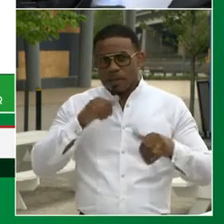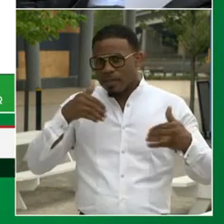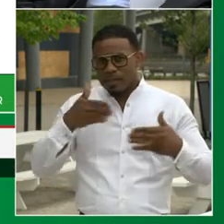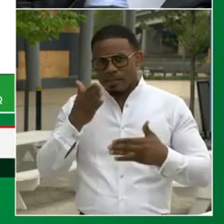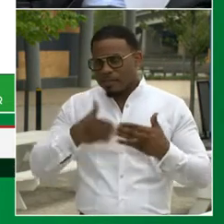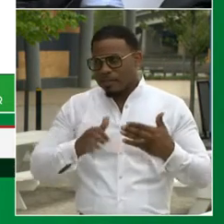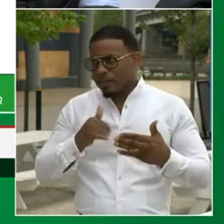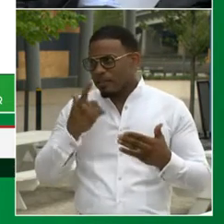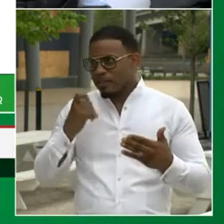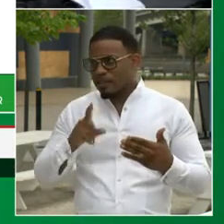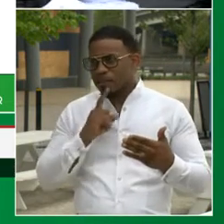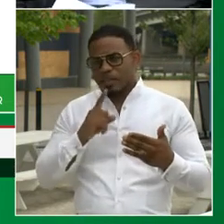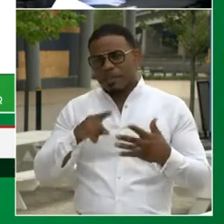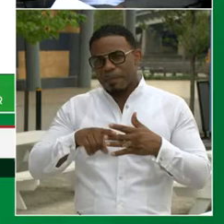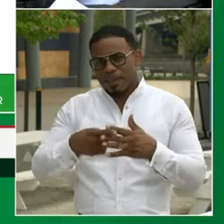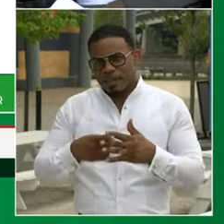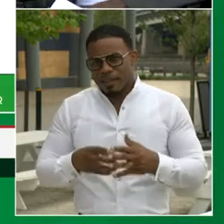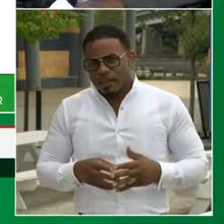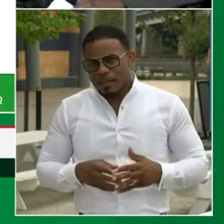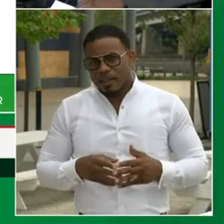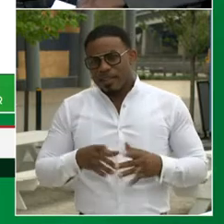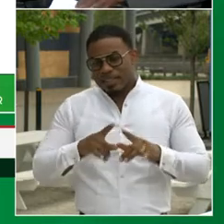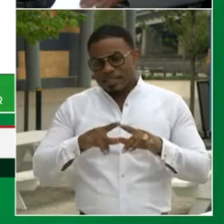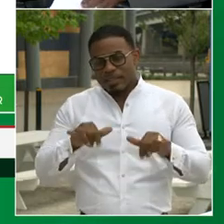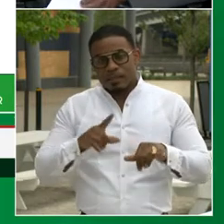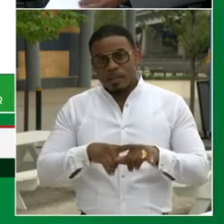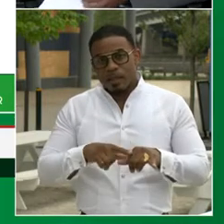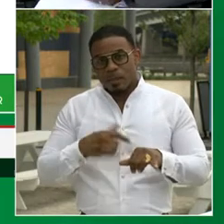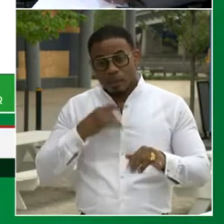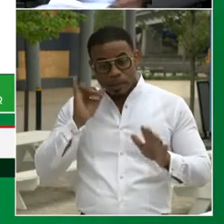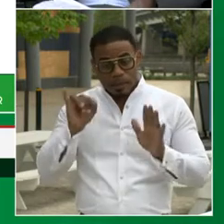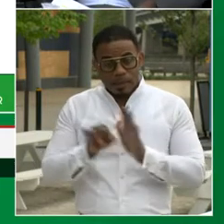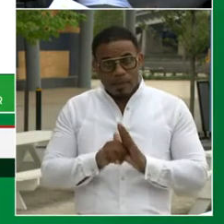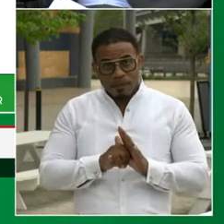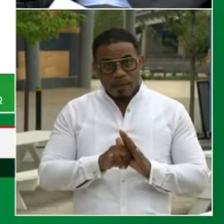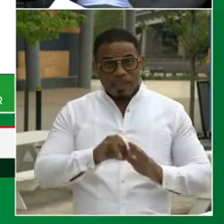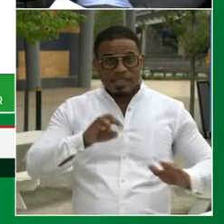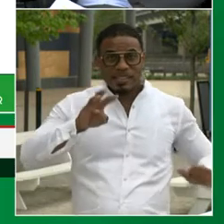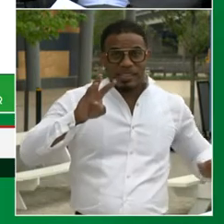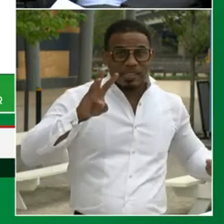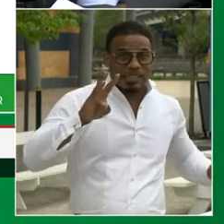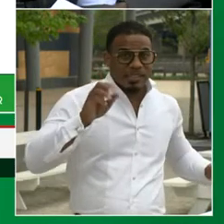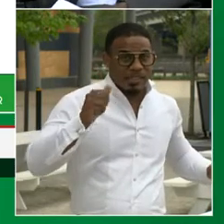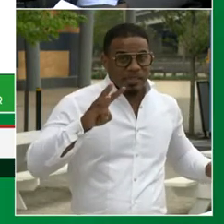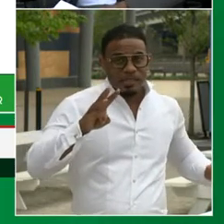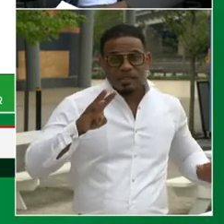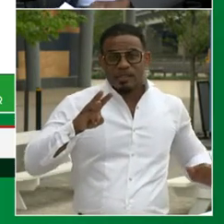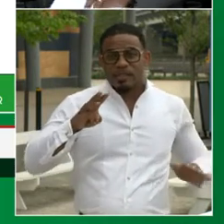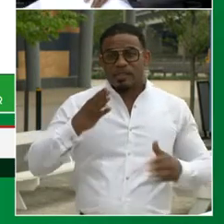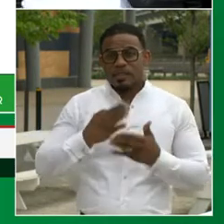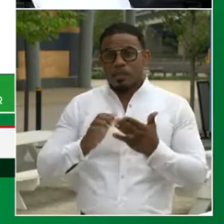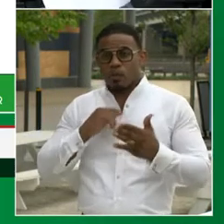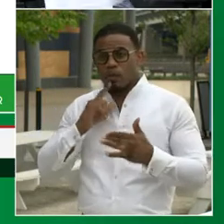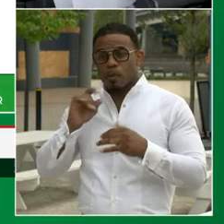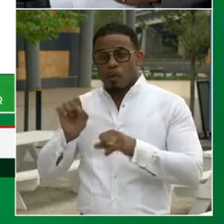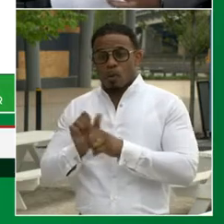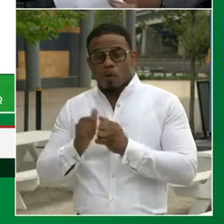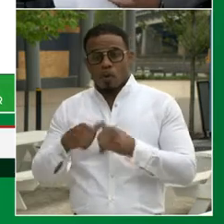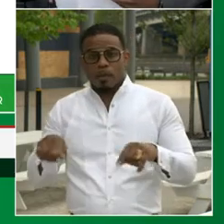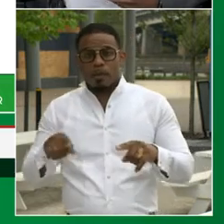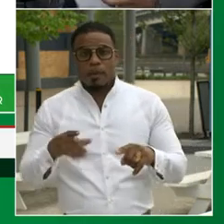there. It's just going to be the beginning. At the same time, we identified 6 industry sectors that we're going to be working with